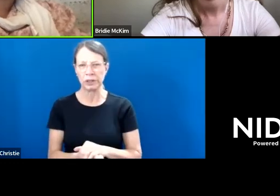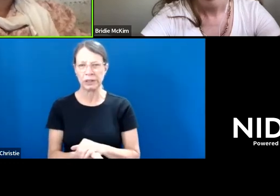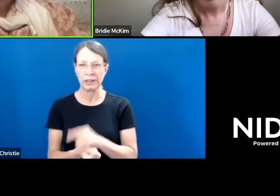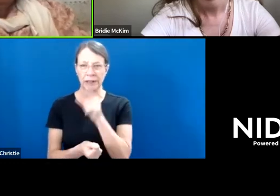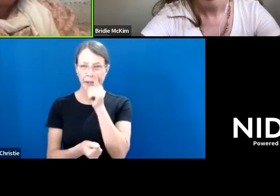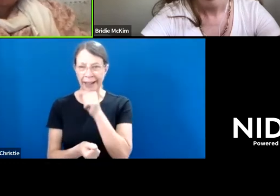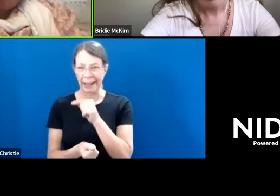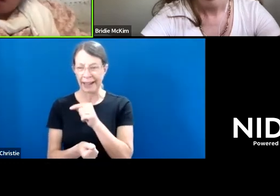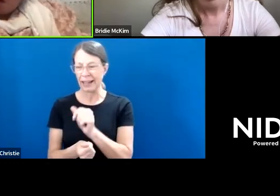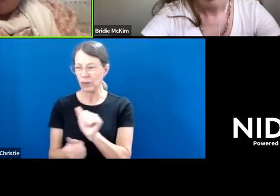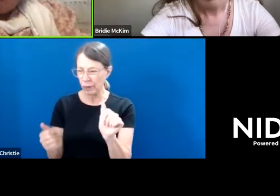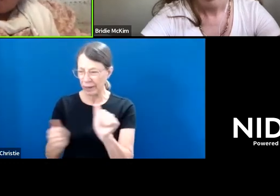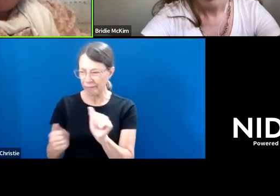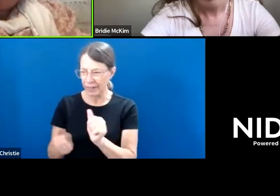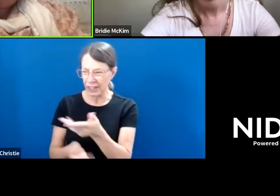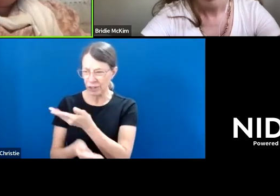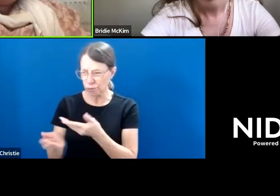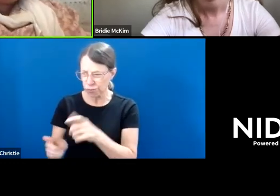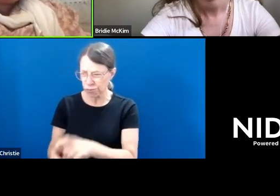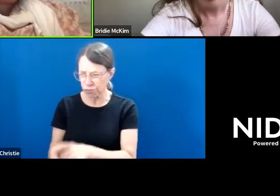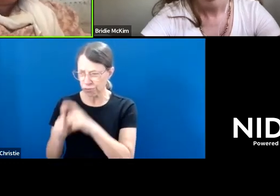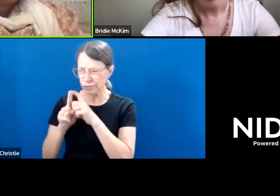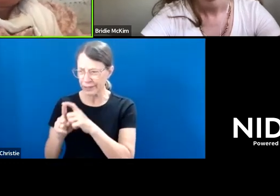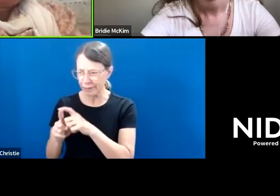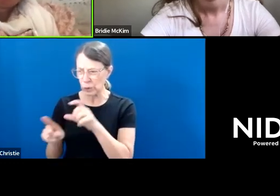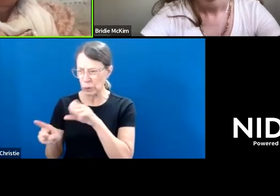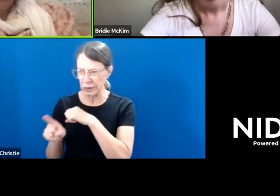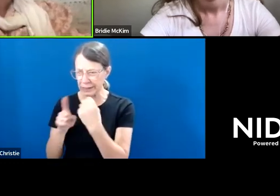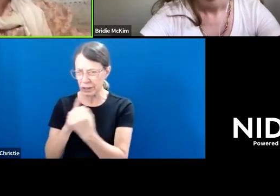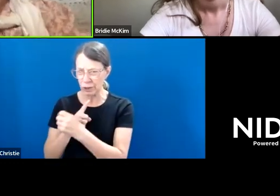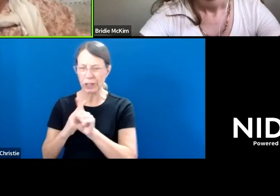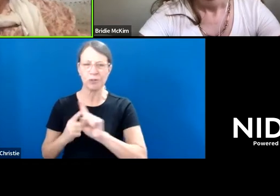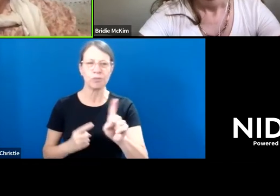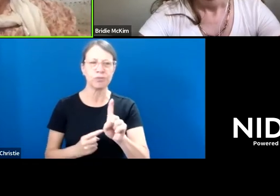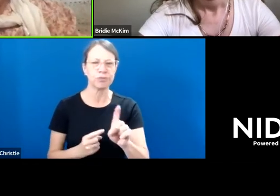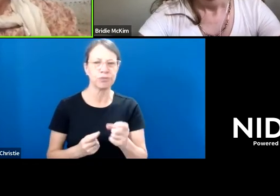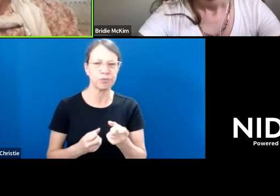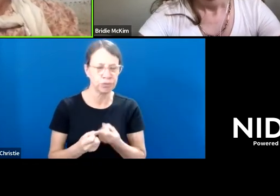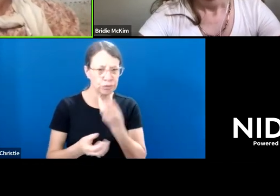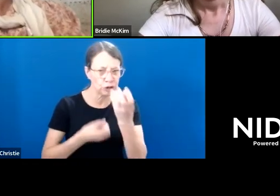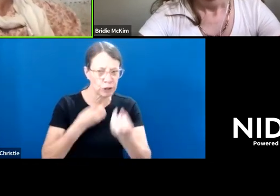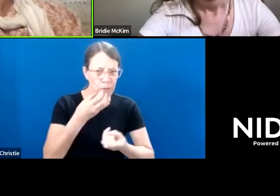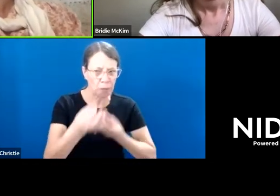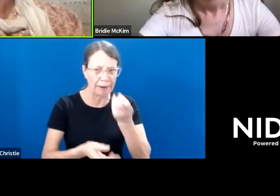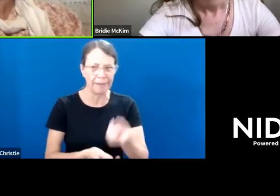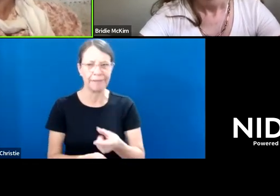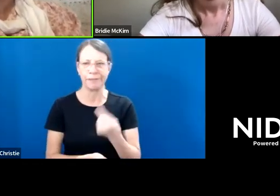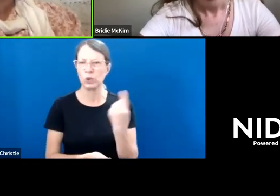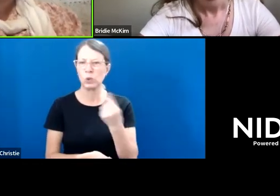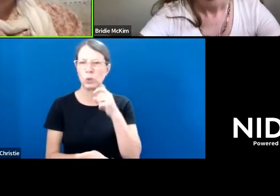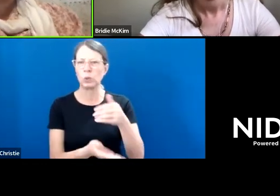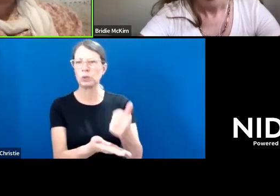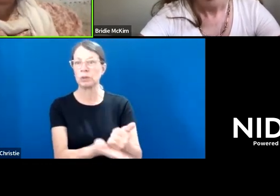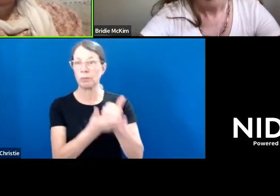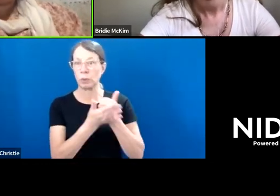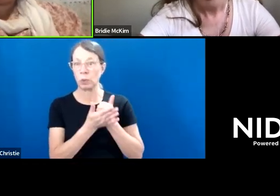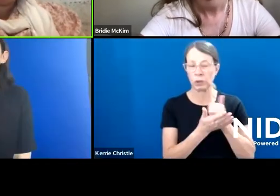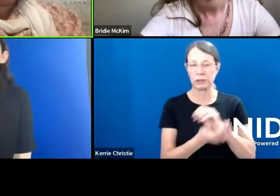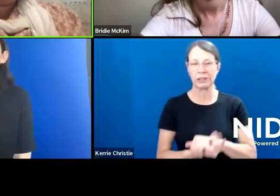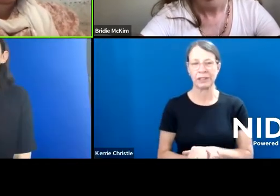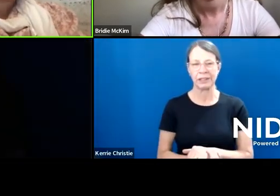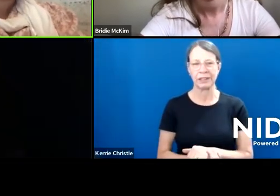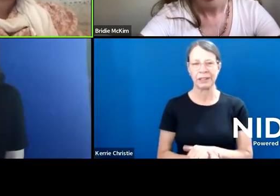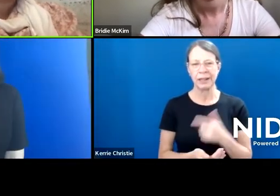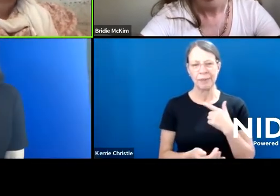and who will support you, because it's very, very difficult to be the